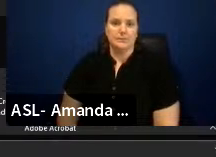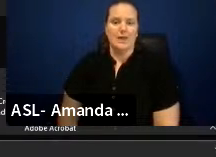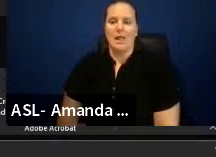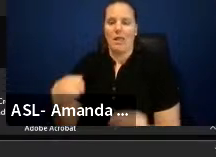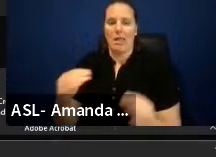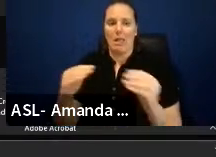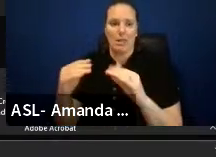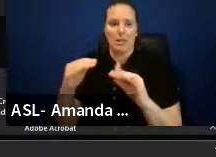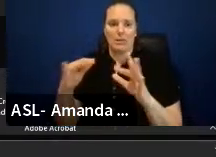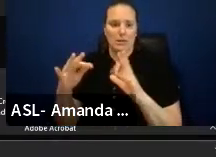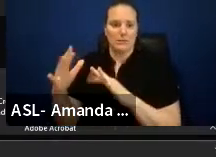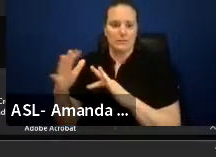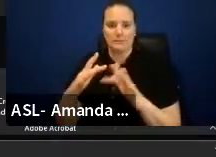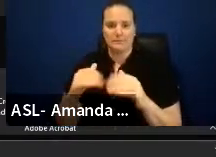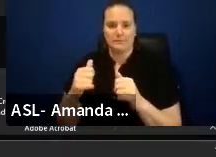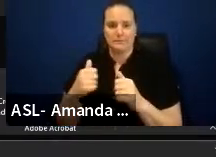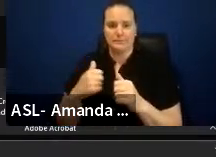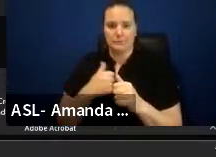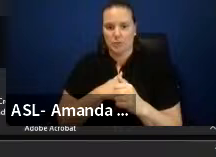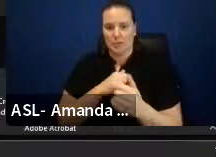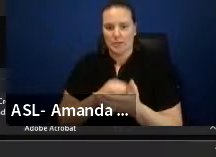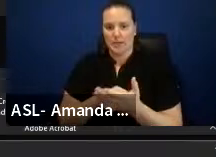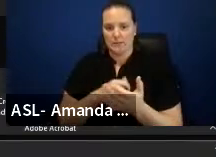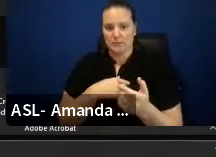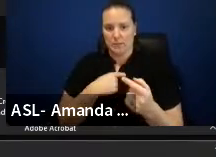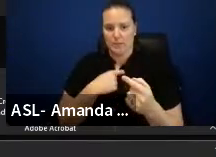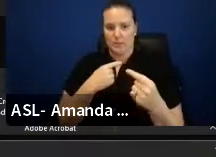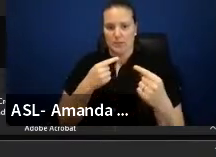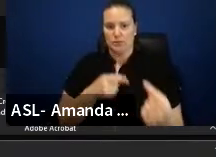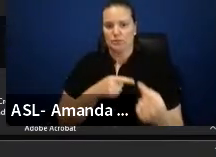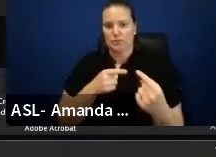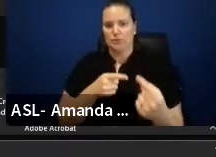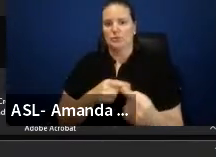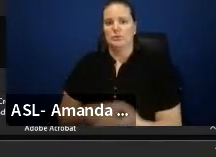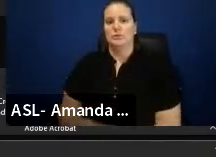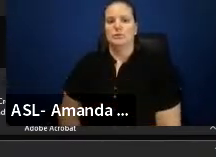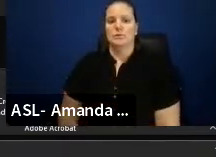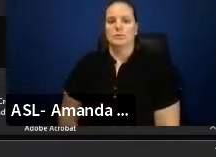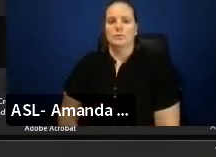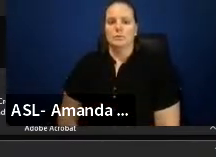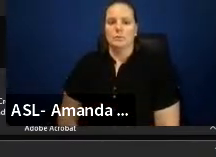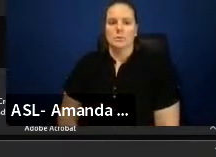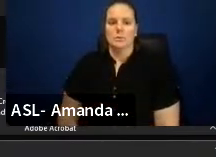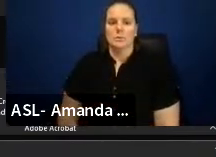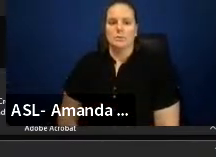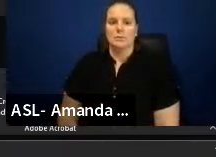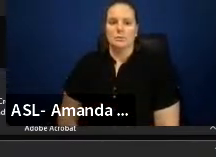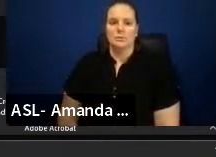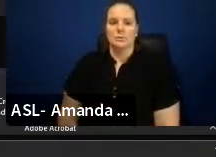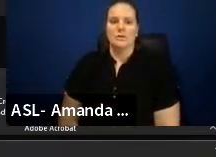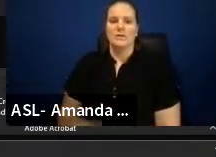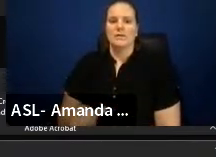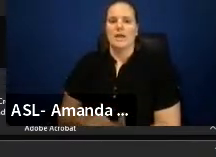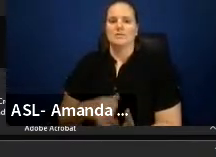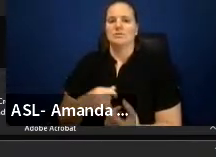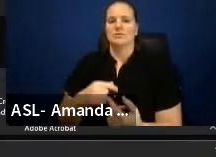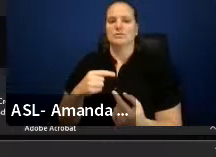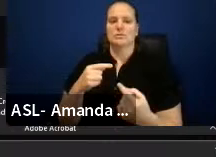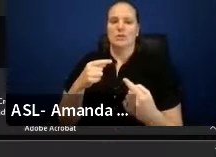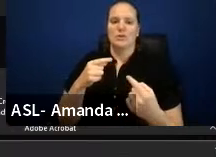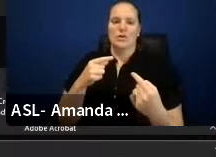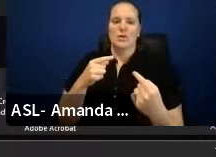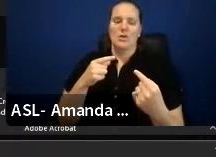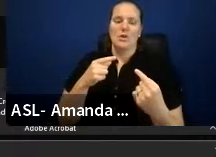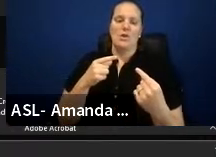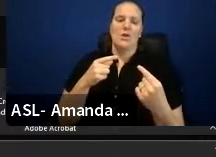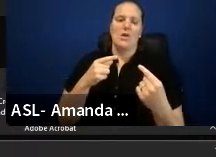sorry, but that's what people are concerned about, that's the harm, and it's kind of, the harms are kind of down where the rubber hits